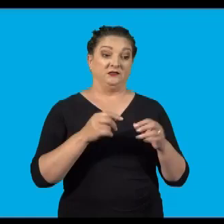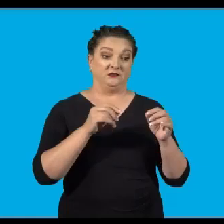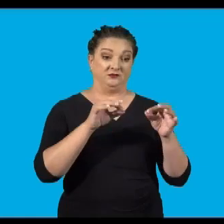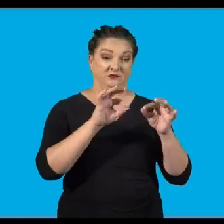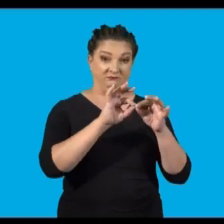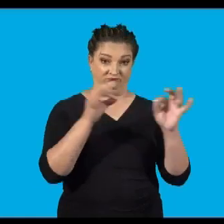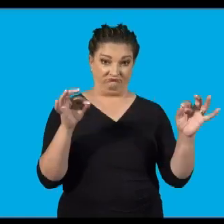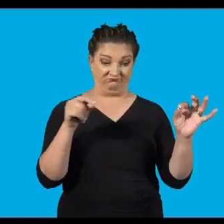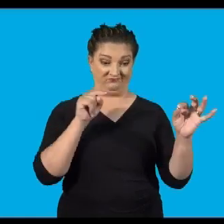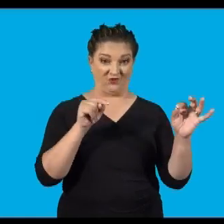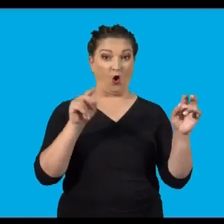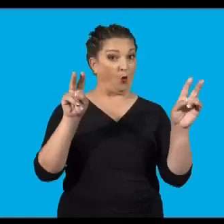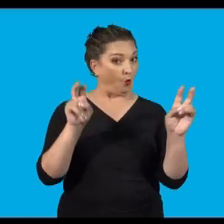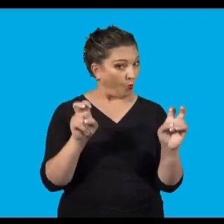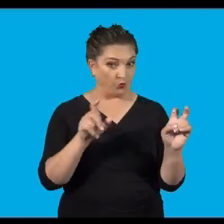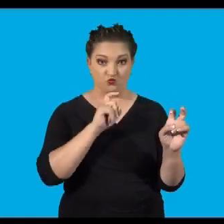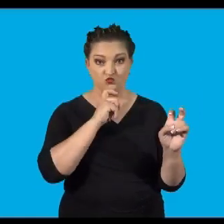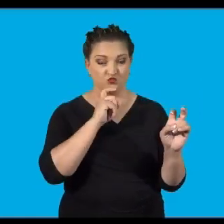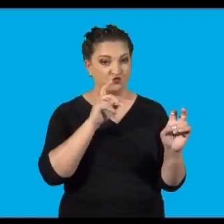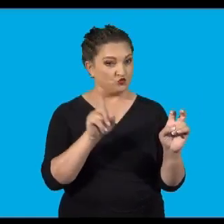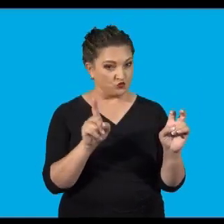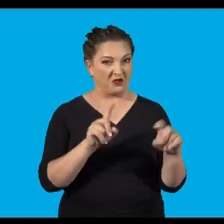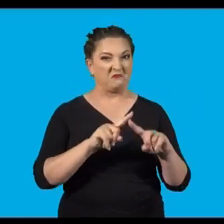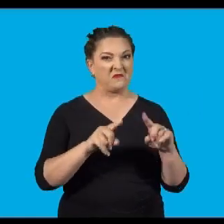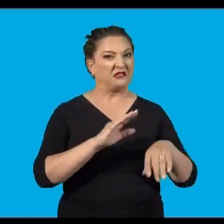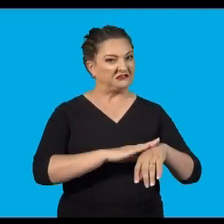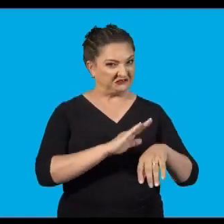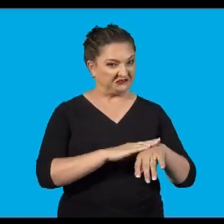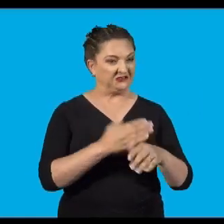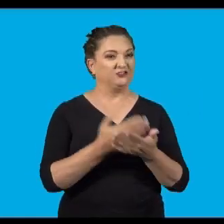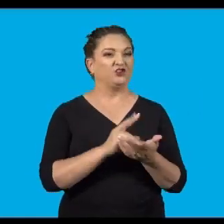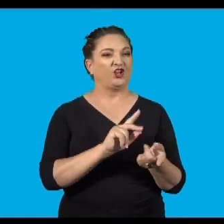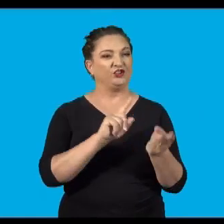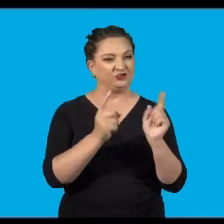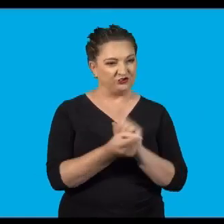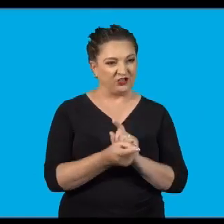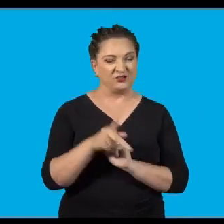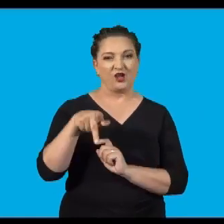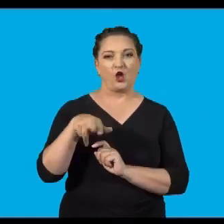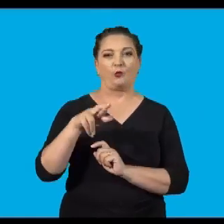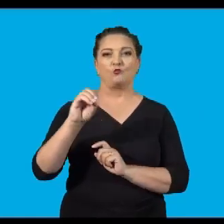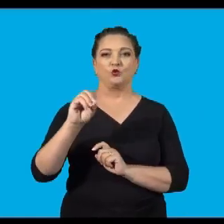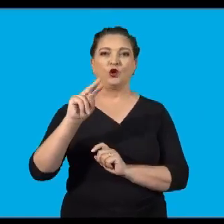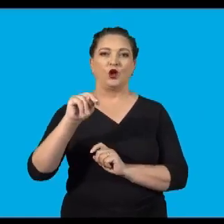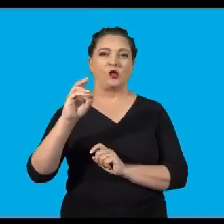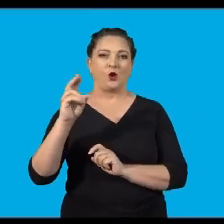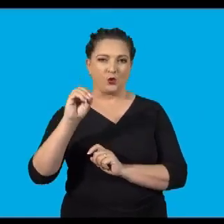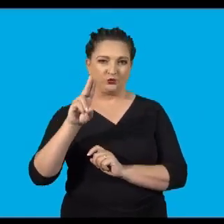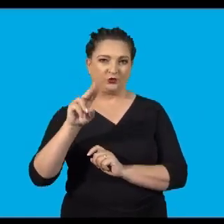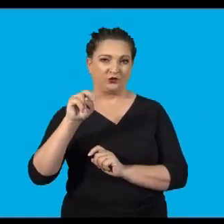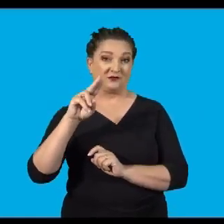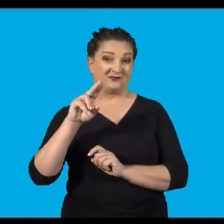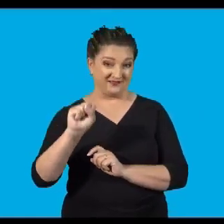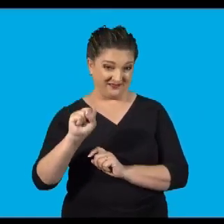paraphrased without using quotes and often changing the tense as well as the pronouns. All